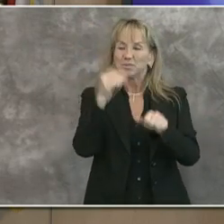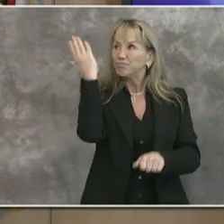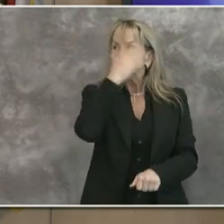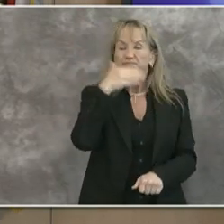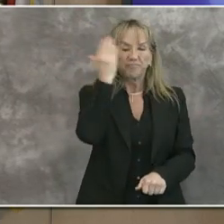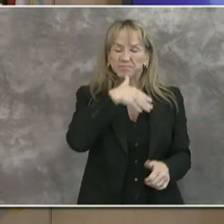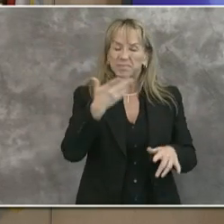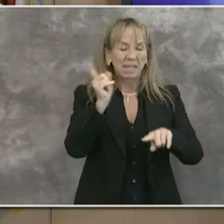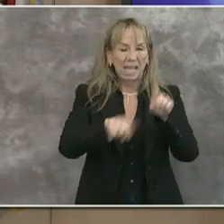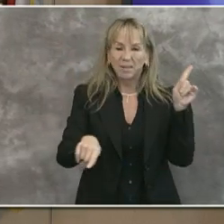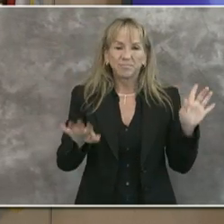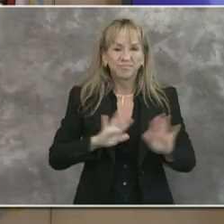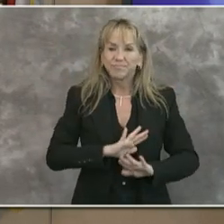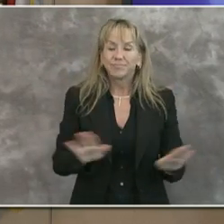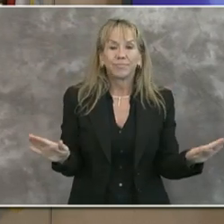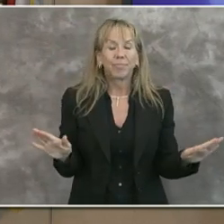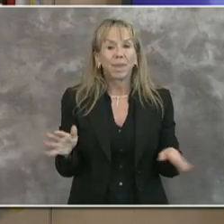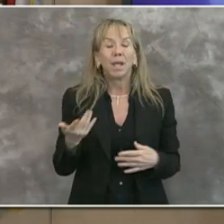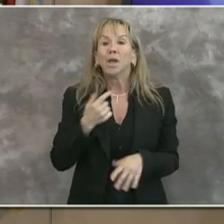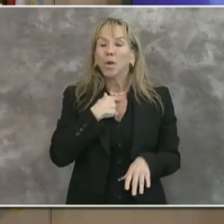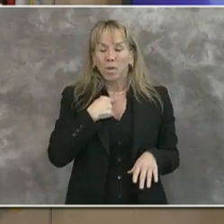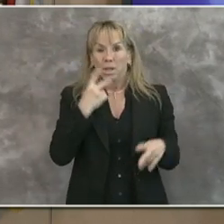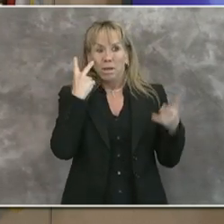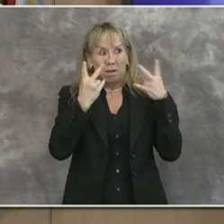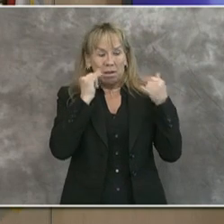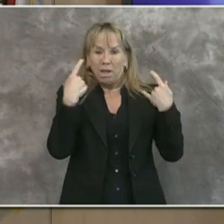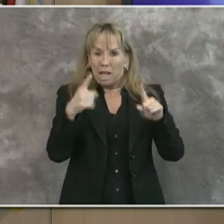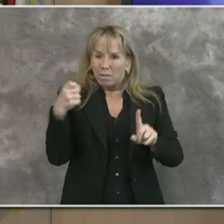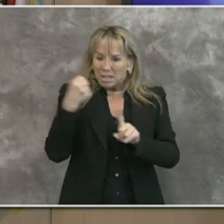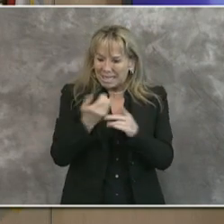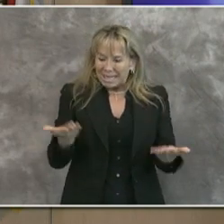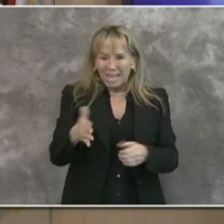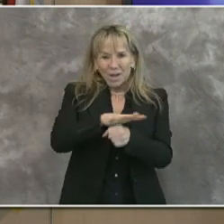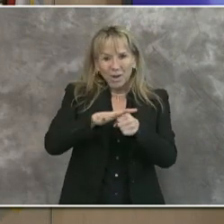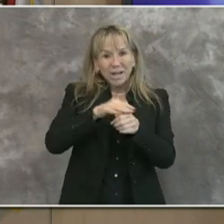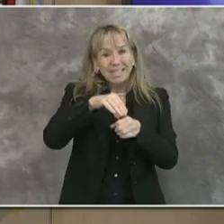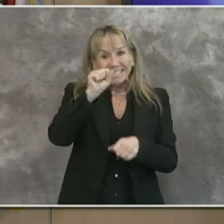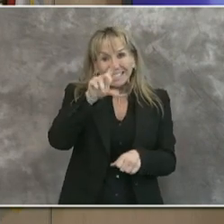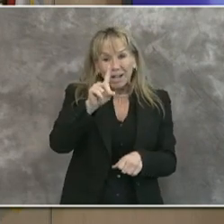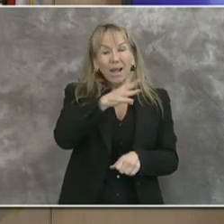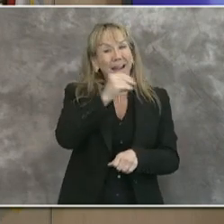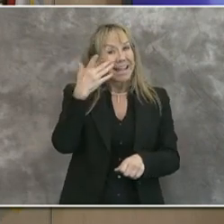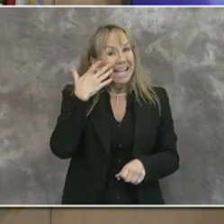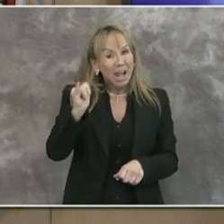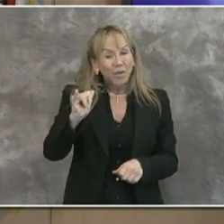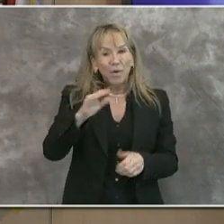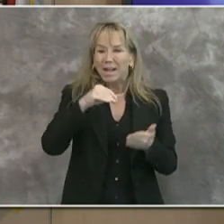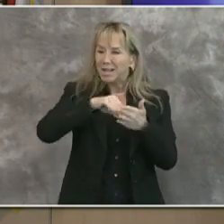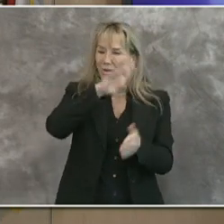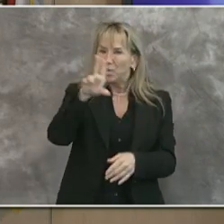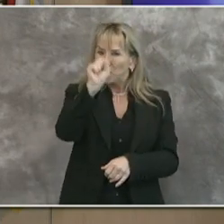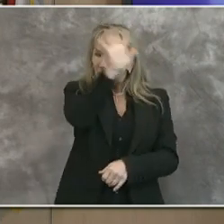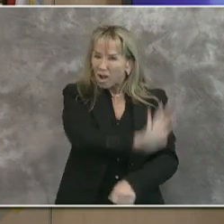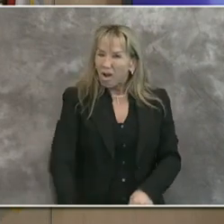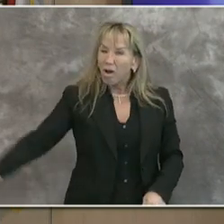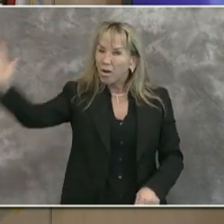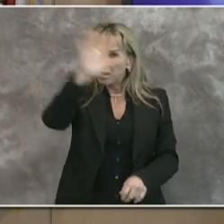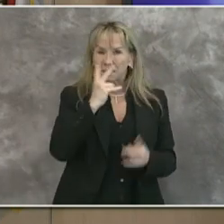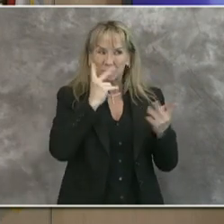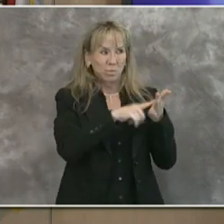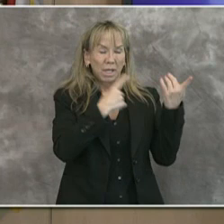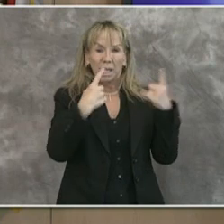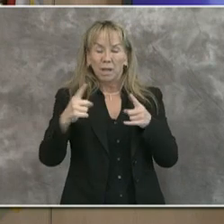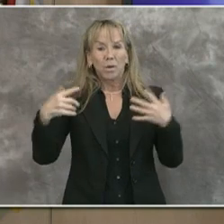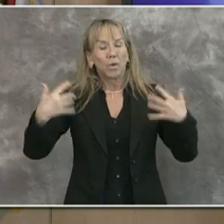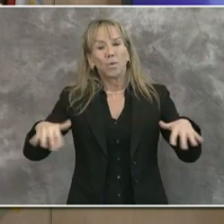anymore. We didn't just see this hurt and pain in San Diego, we saw it throughout California, and we see it throughout the country. In San